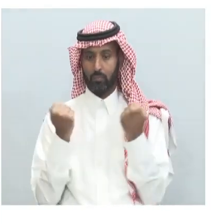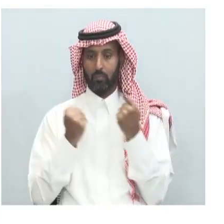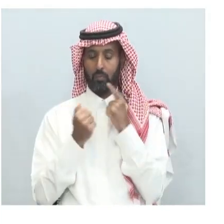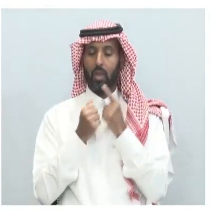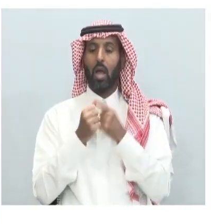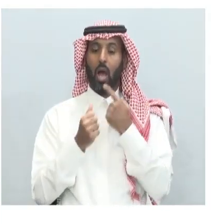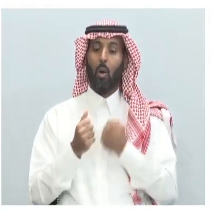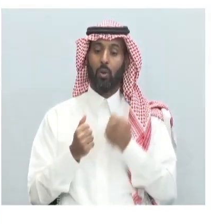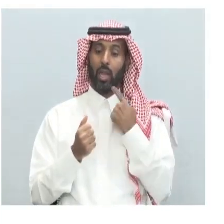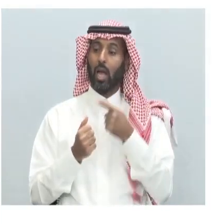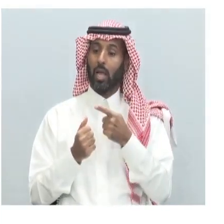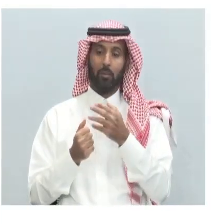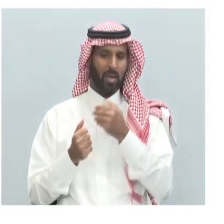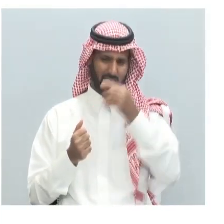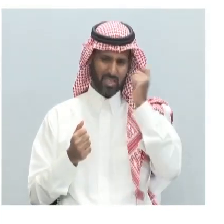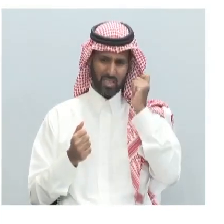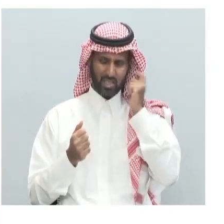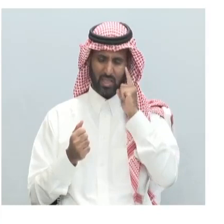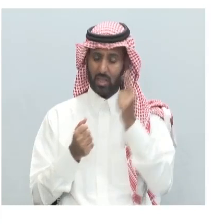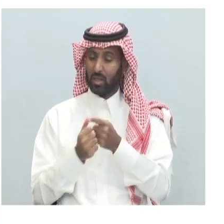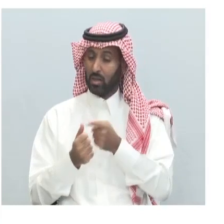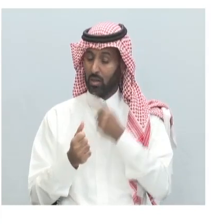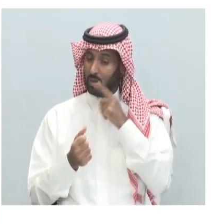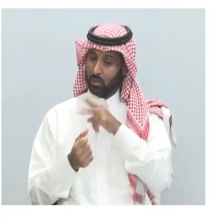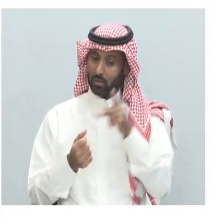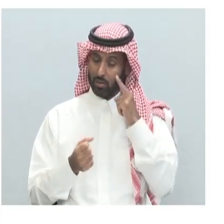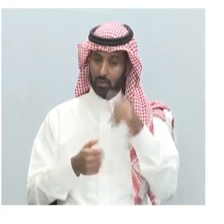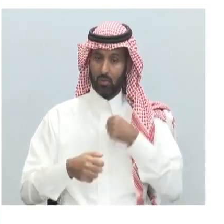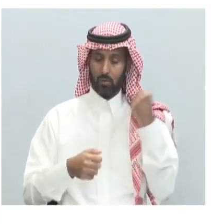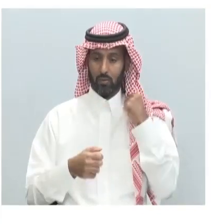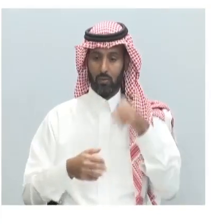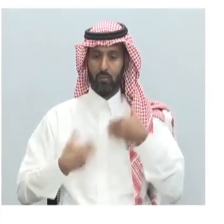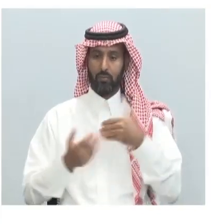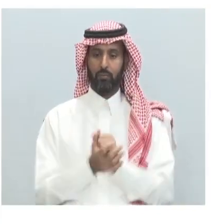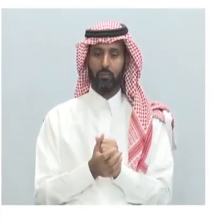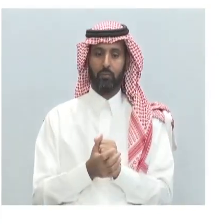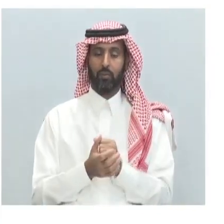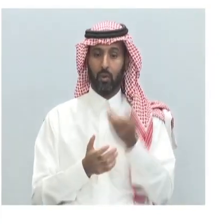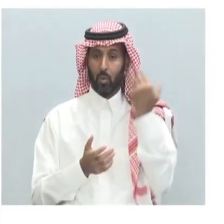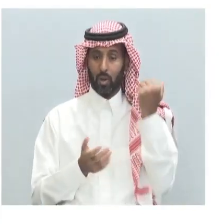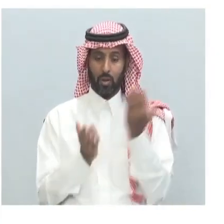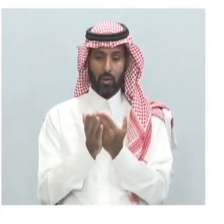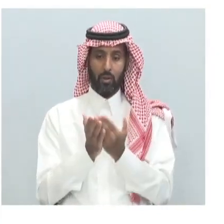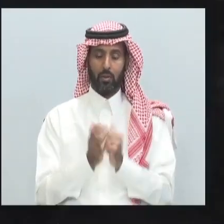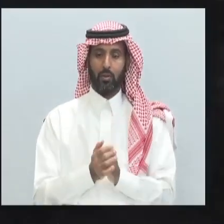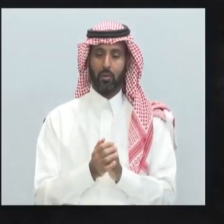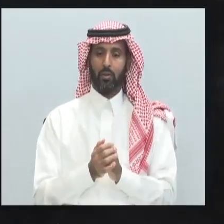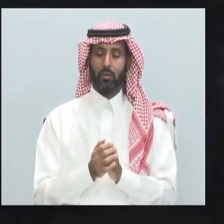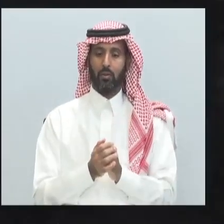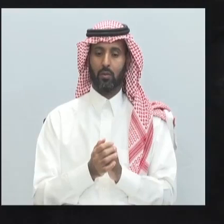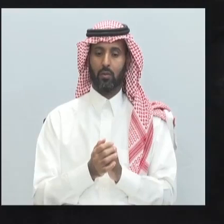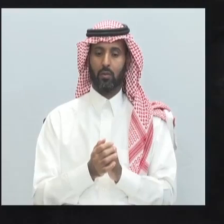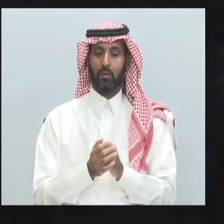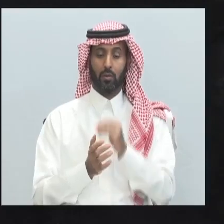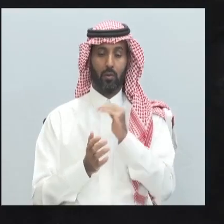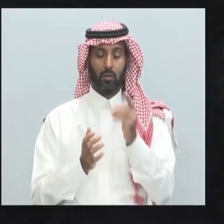at like, but with different activities, okay? Last time, we took a